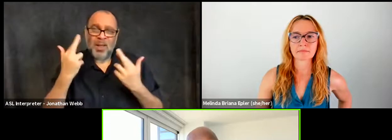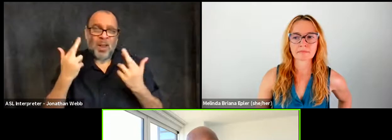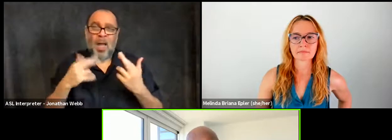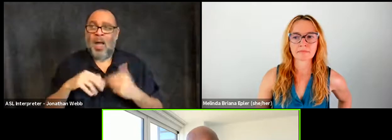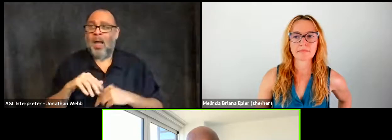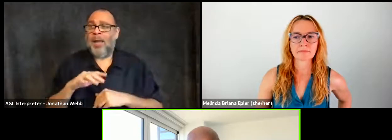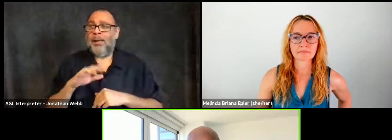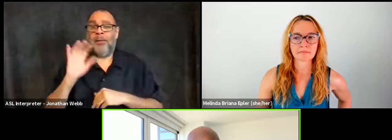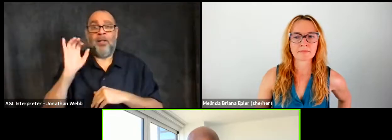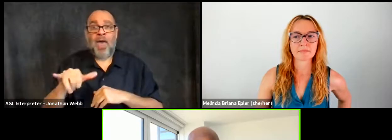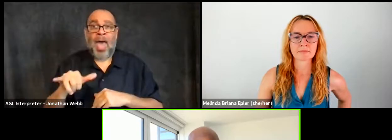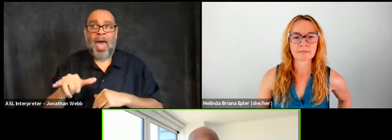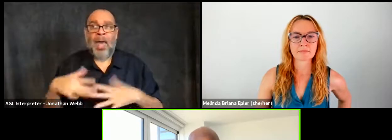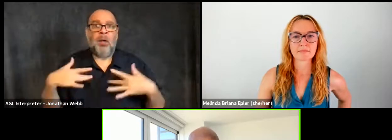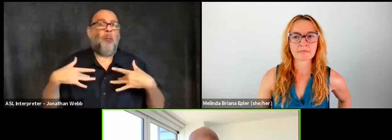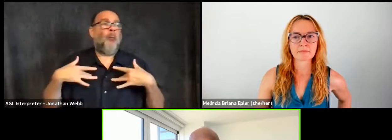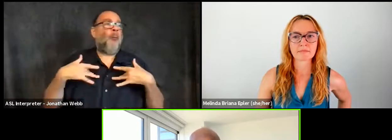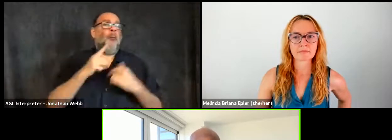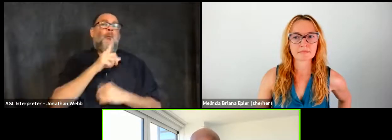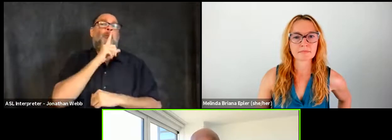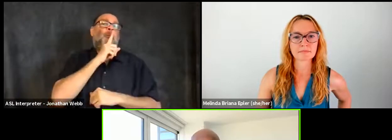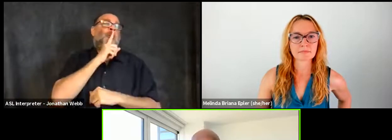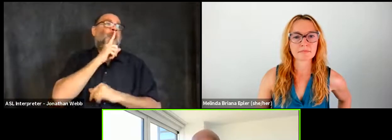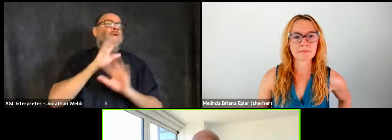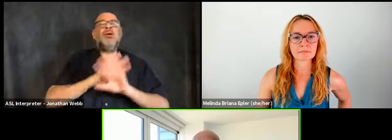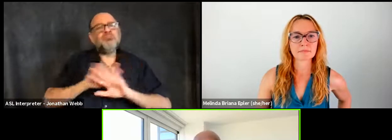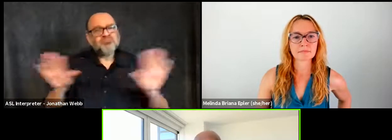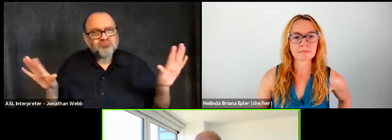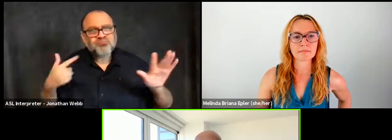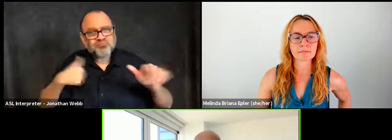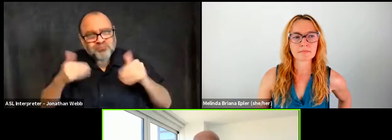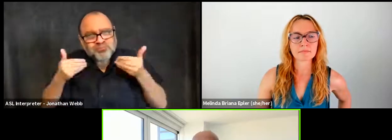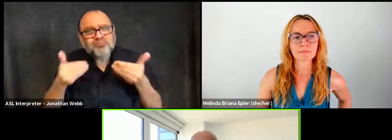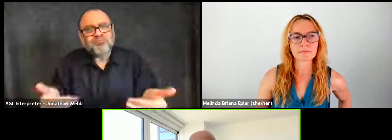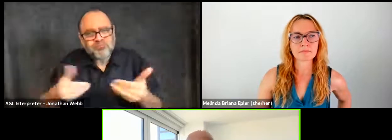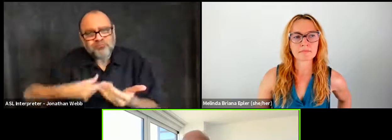okay to take your time and continue to provide resources.